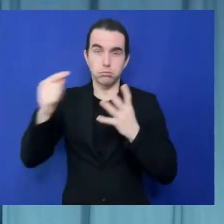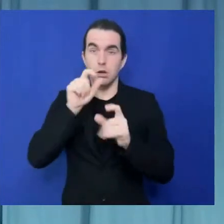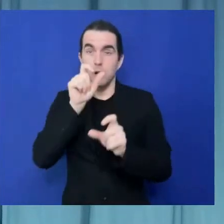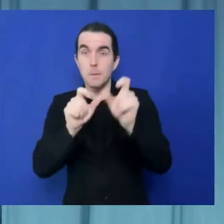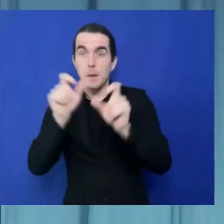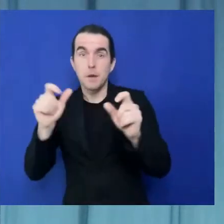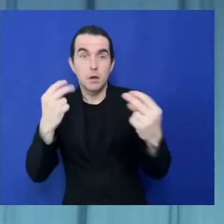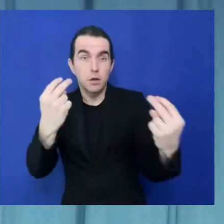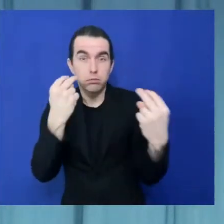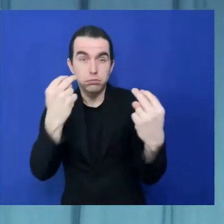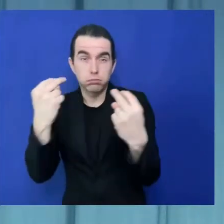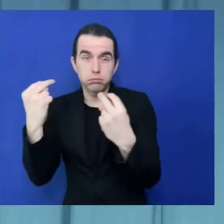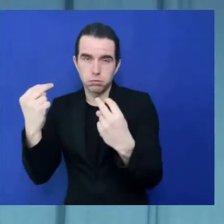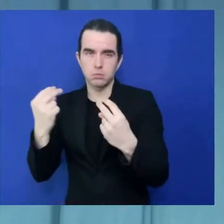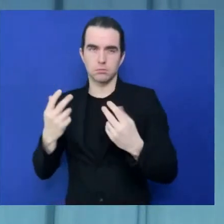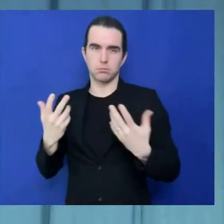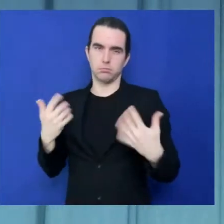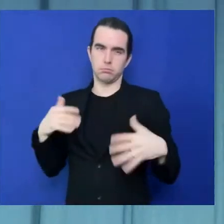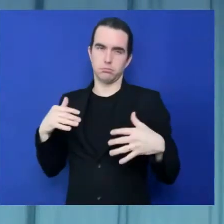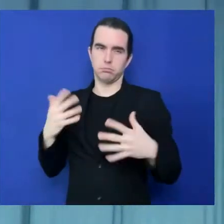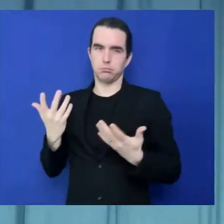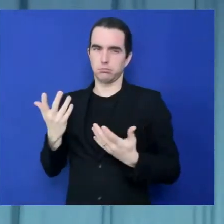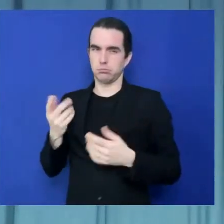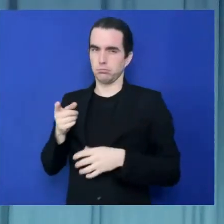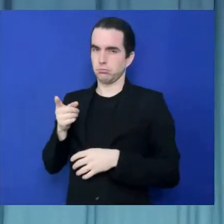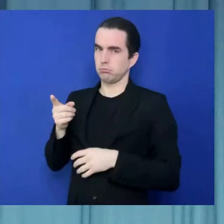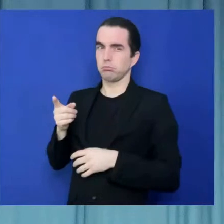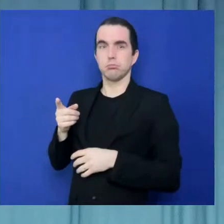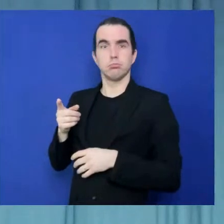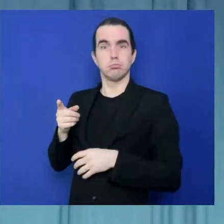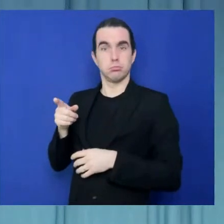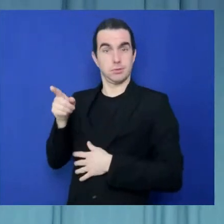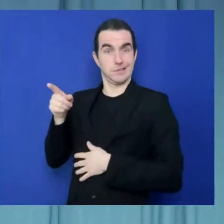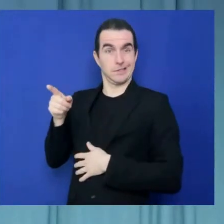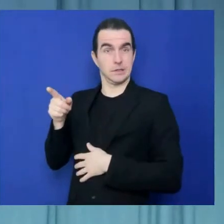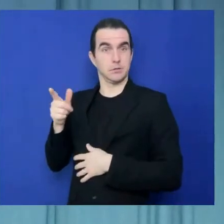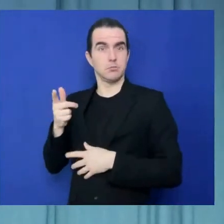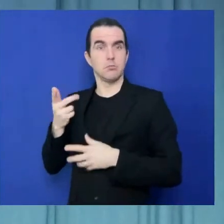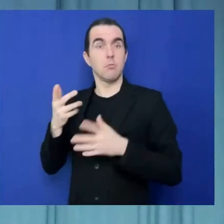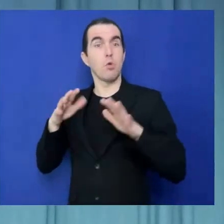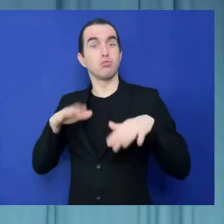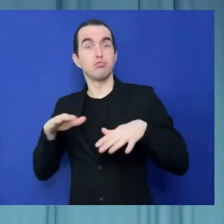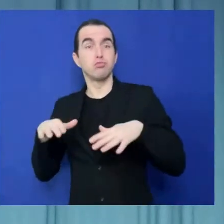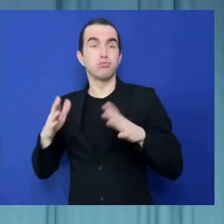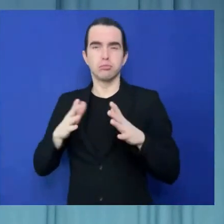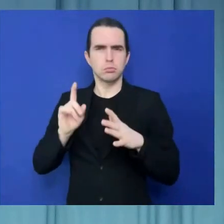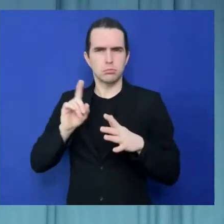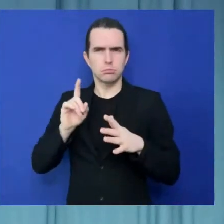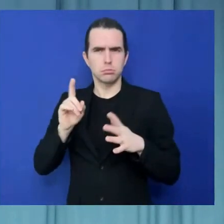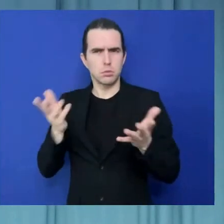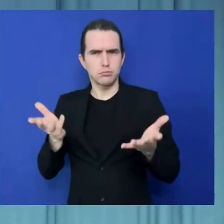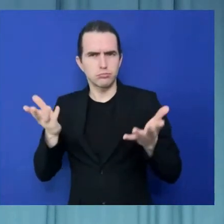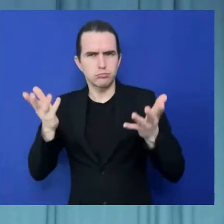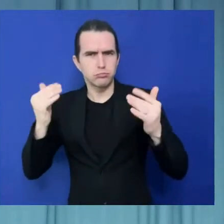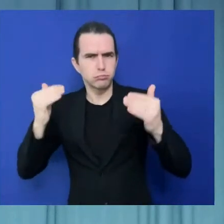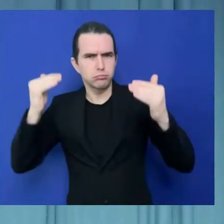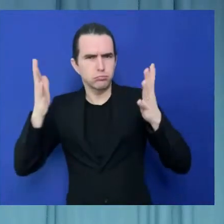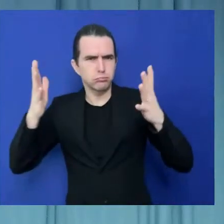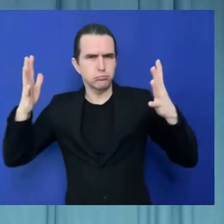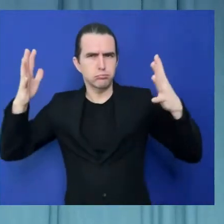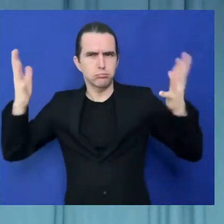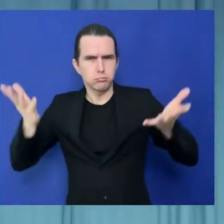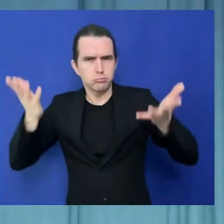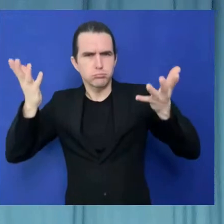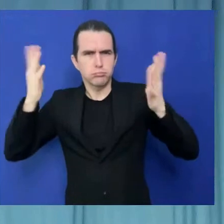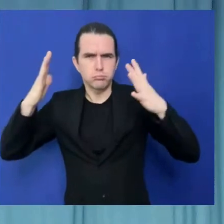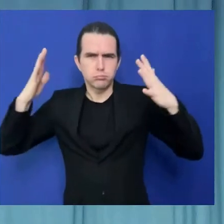a very special Austria Day, but that's only tiny, small highlights. The biggest highlight is this family grows and